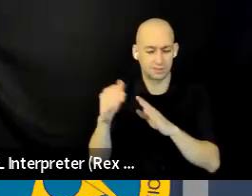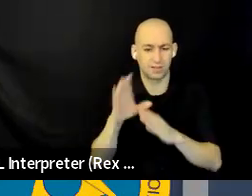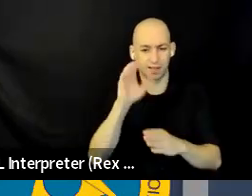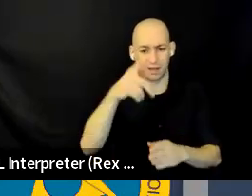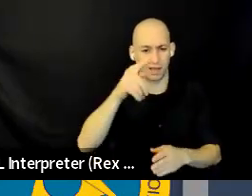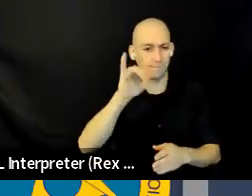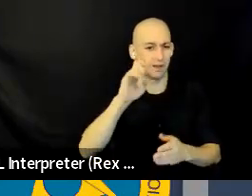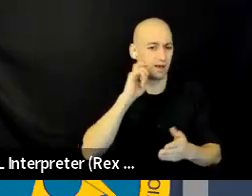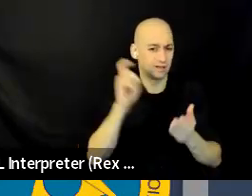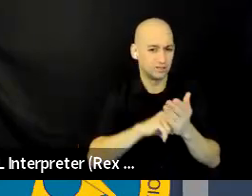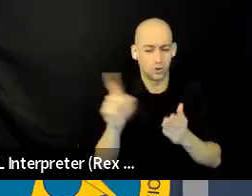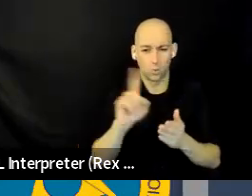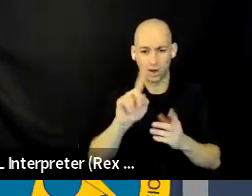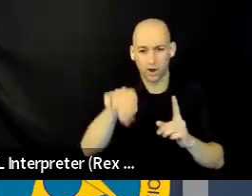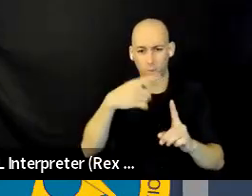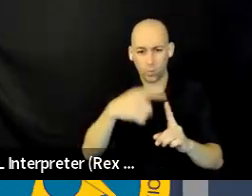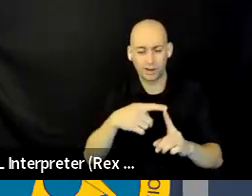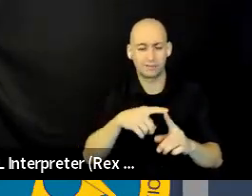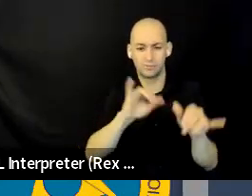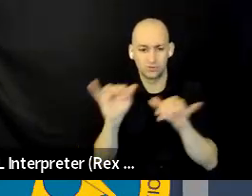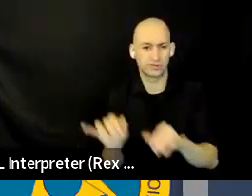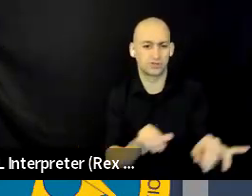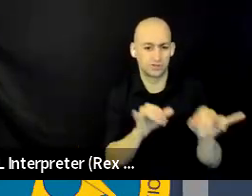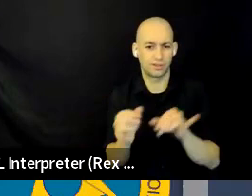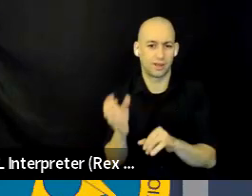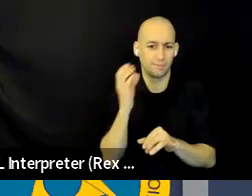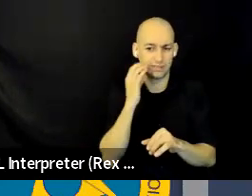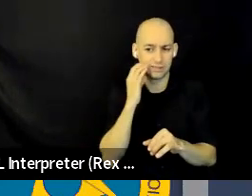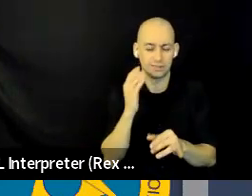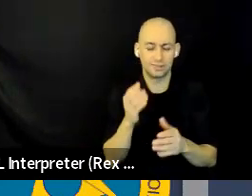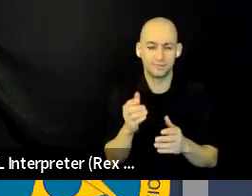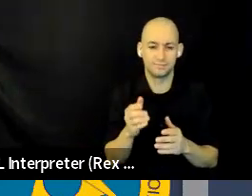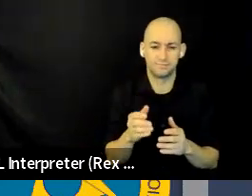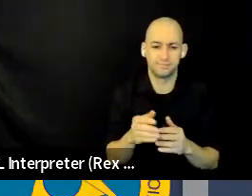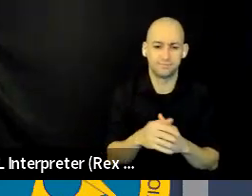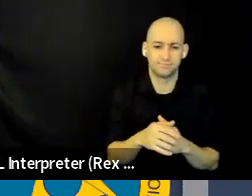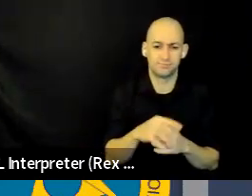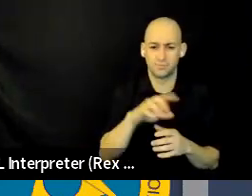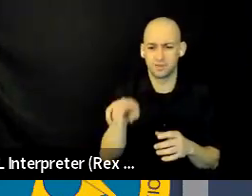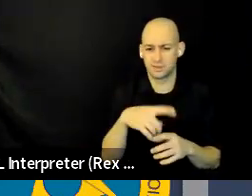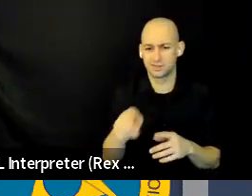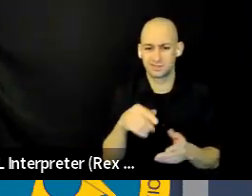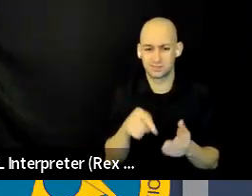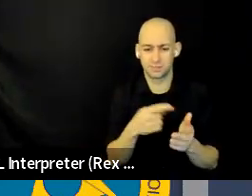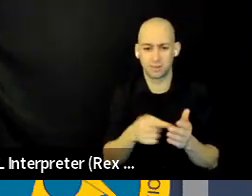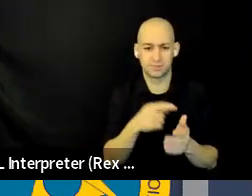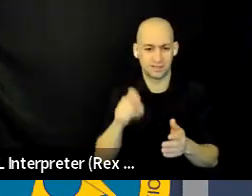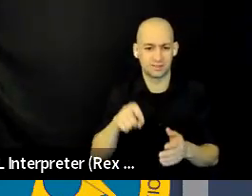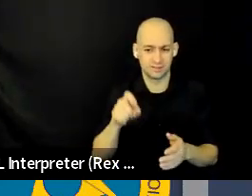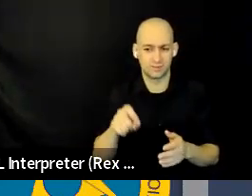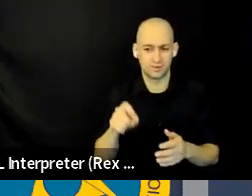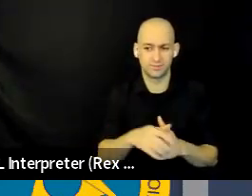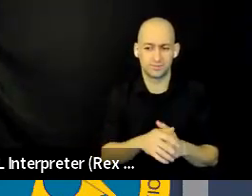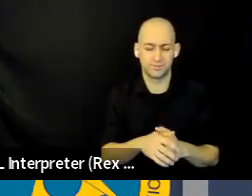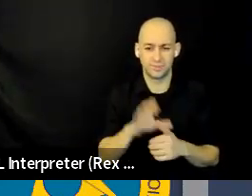where appropriate, traditional capacity, evacuation preparedness, and other service transportation projects are necessary in rural regions. However,